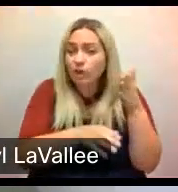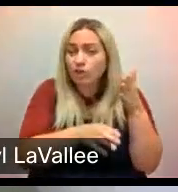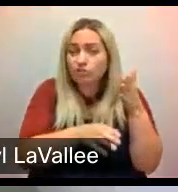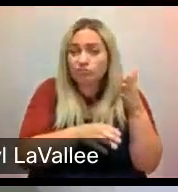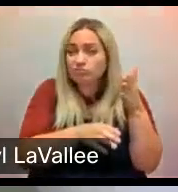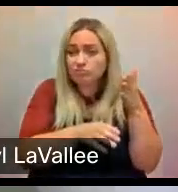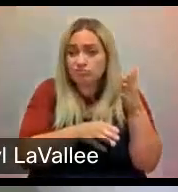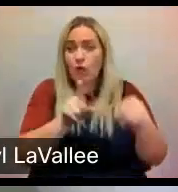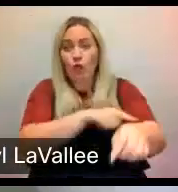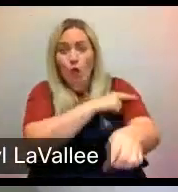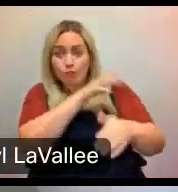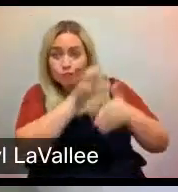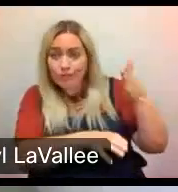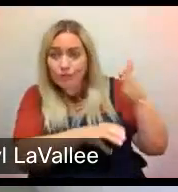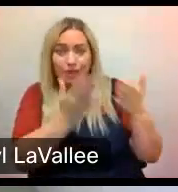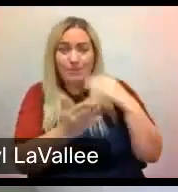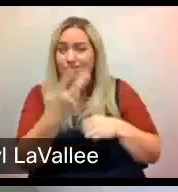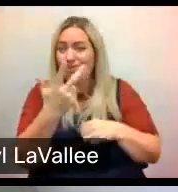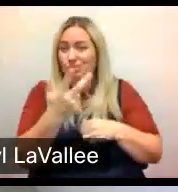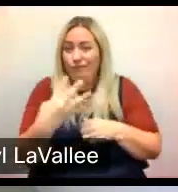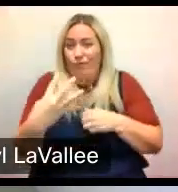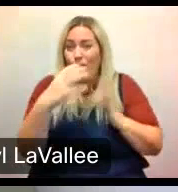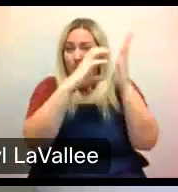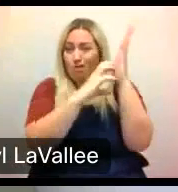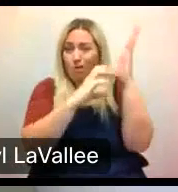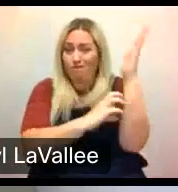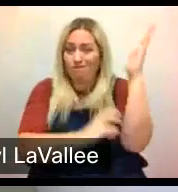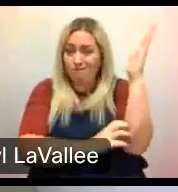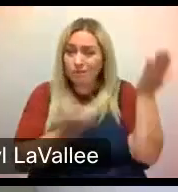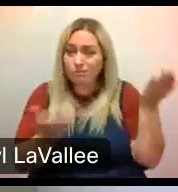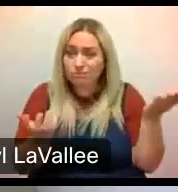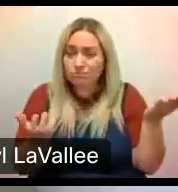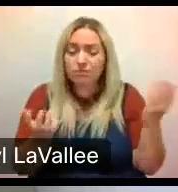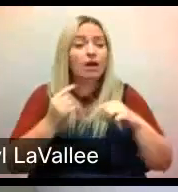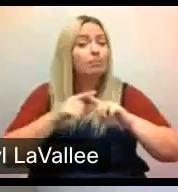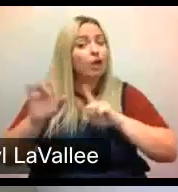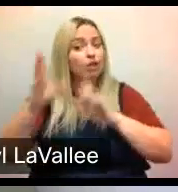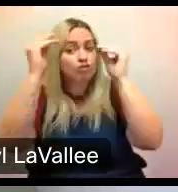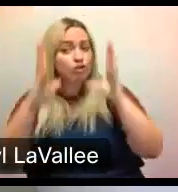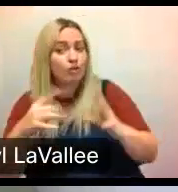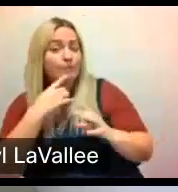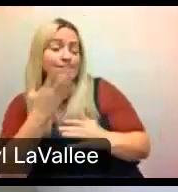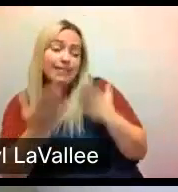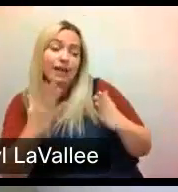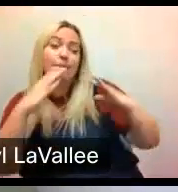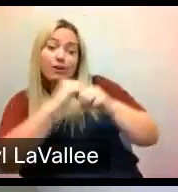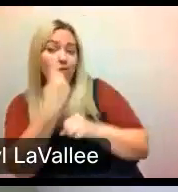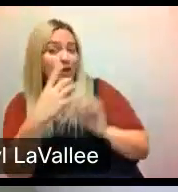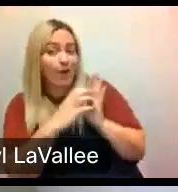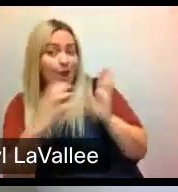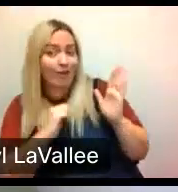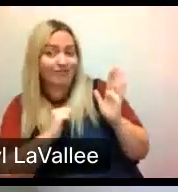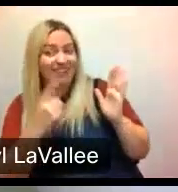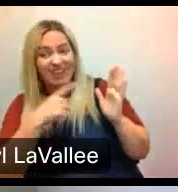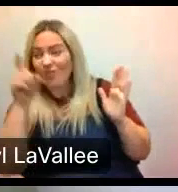of that longer chapter would maybe be 3 or 4 paragraphs. Although your instructor might say summarize it in 1 paragraph, and